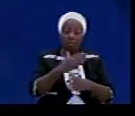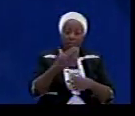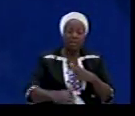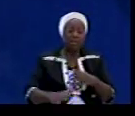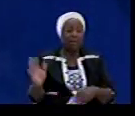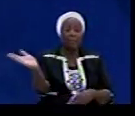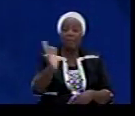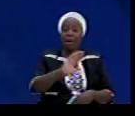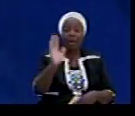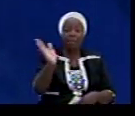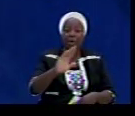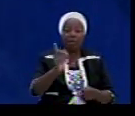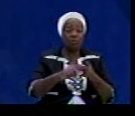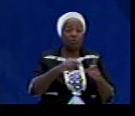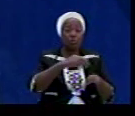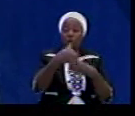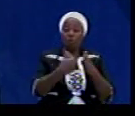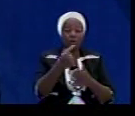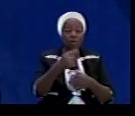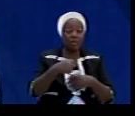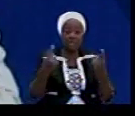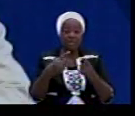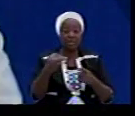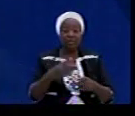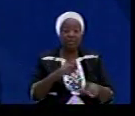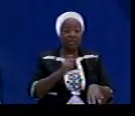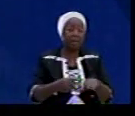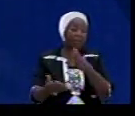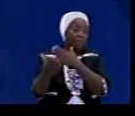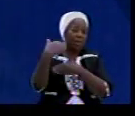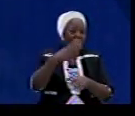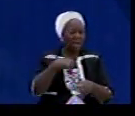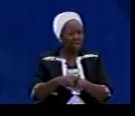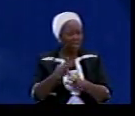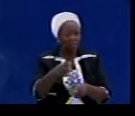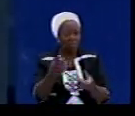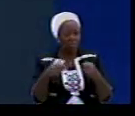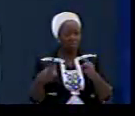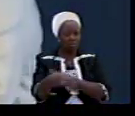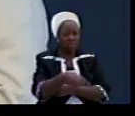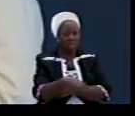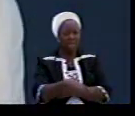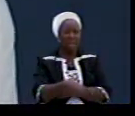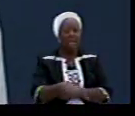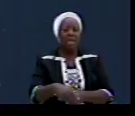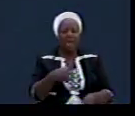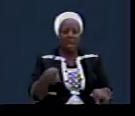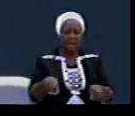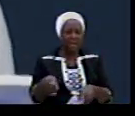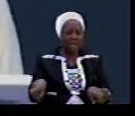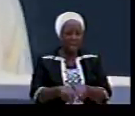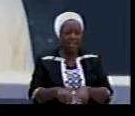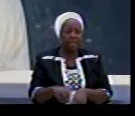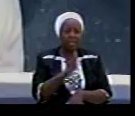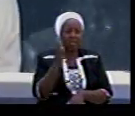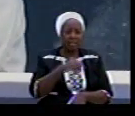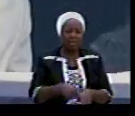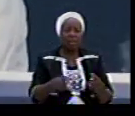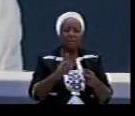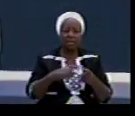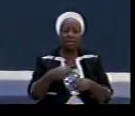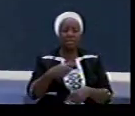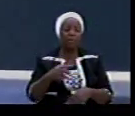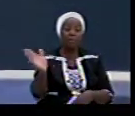sins of the past. And as you come today, like they came, and you say bye-bye,